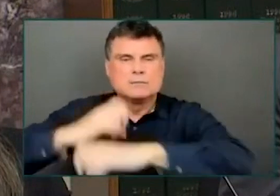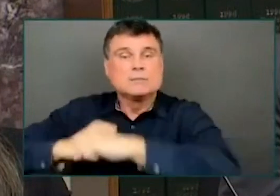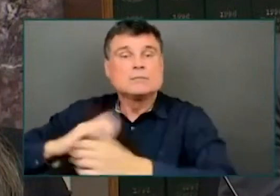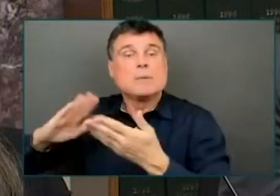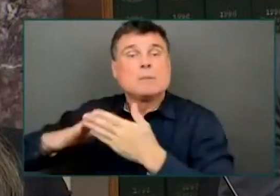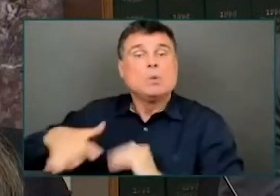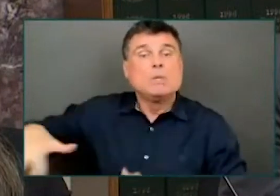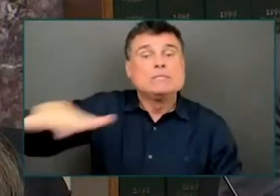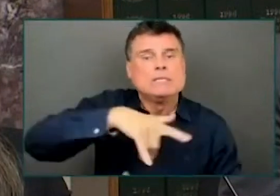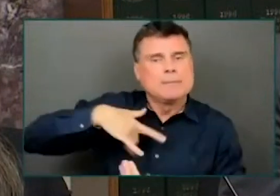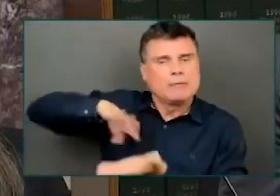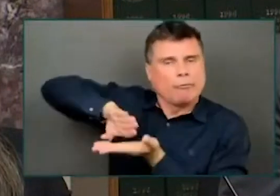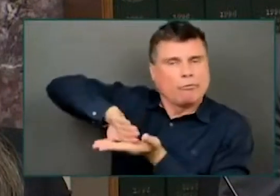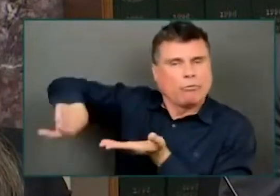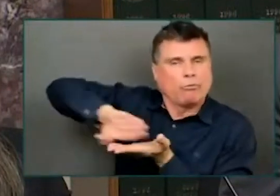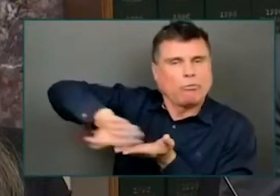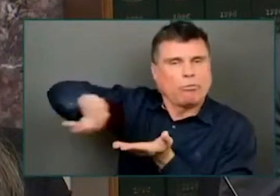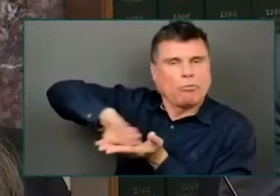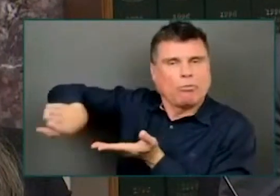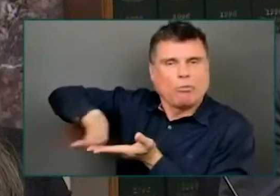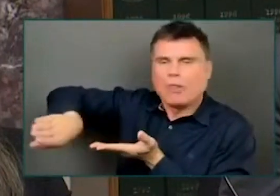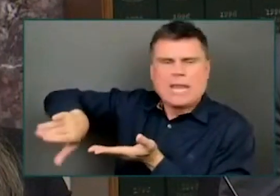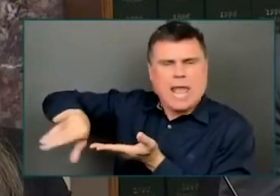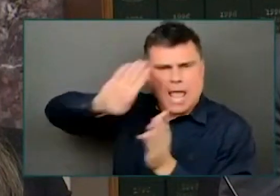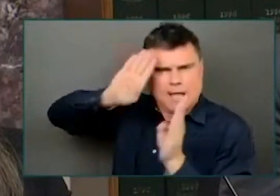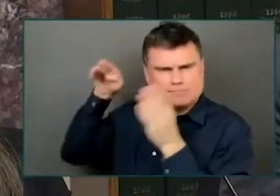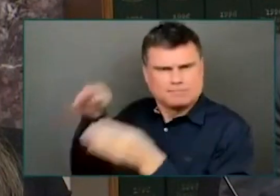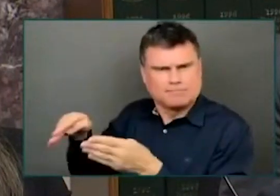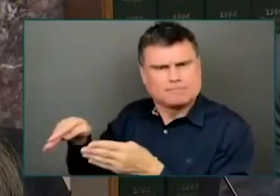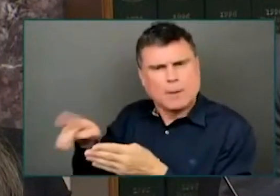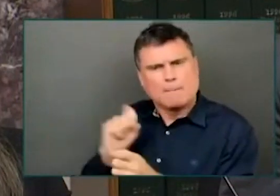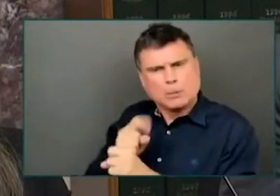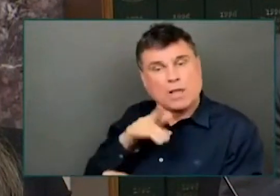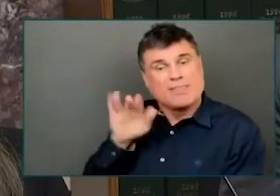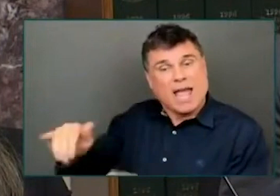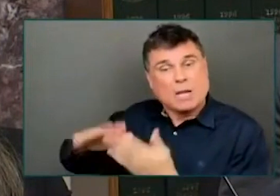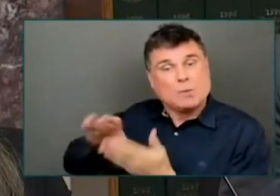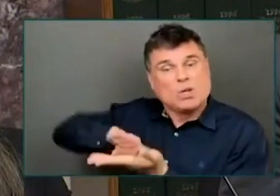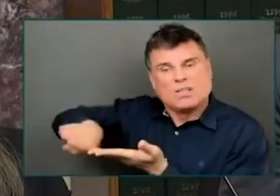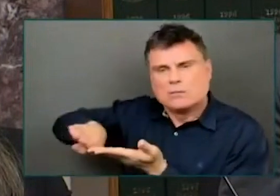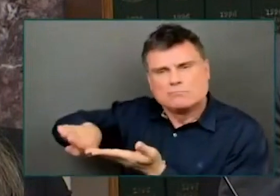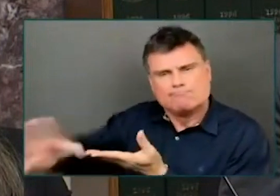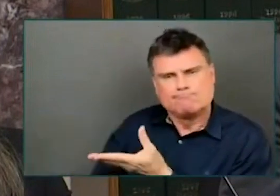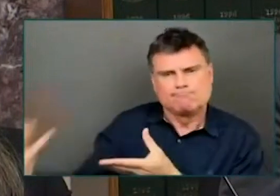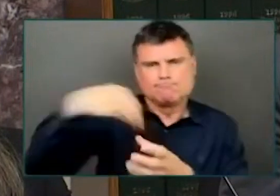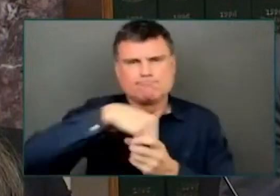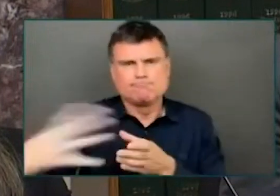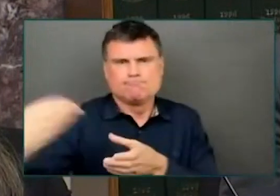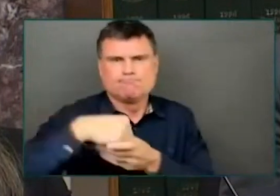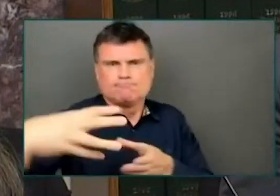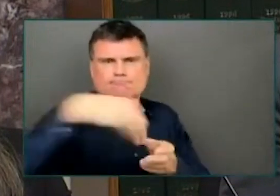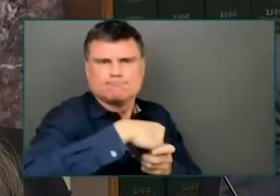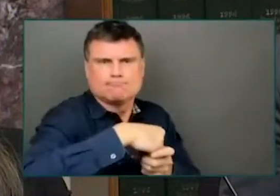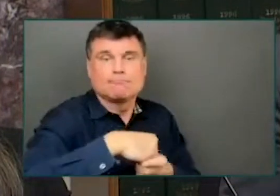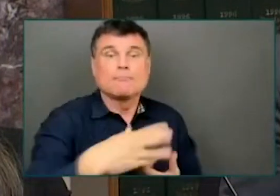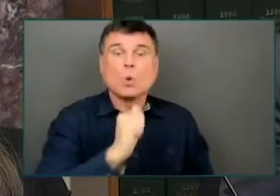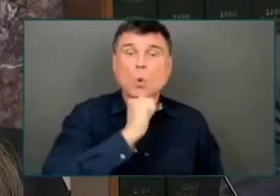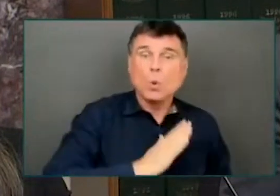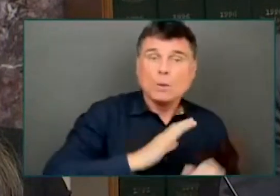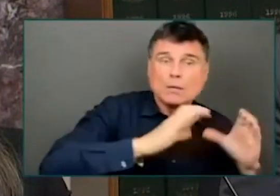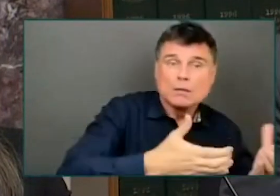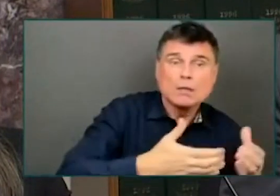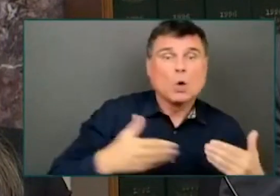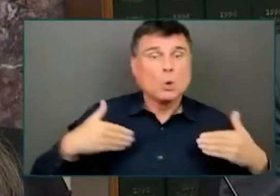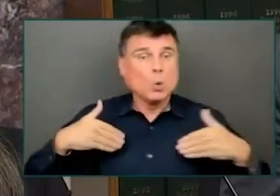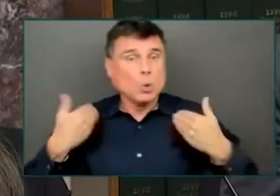inclusive economy, and we are starting to see these results. More women, youth, and Indigenous people are working